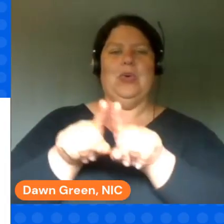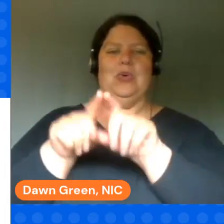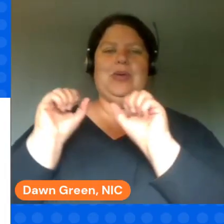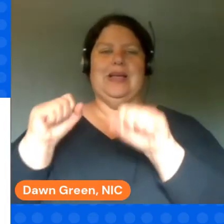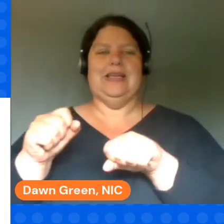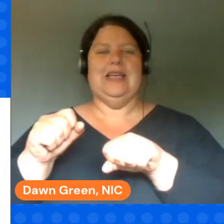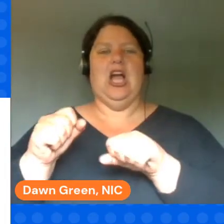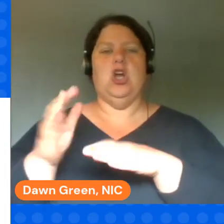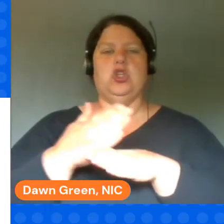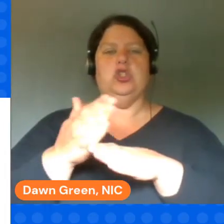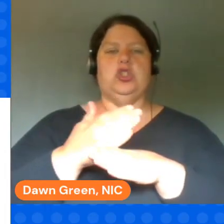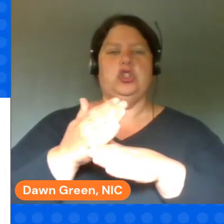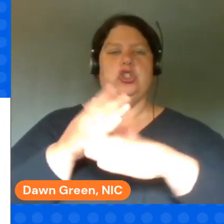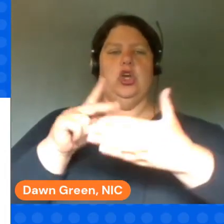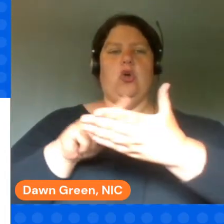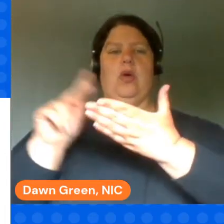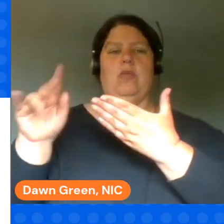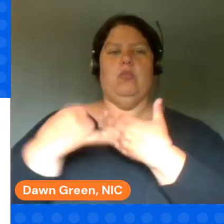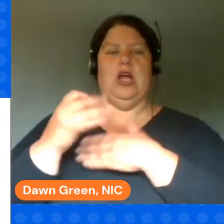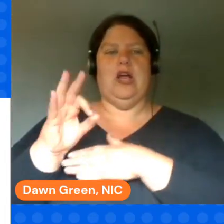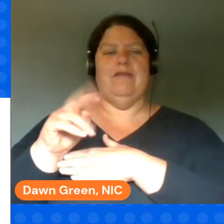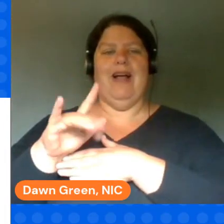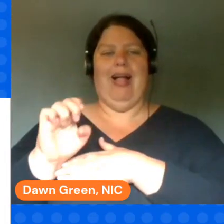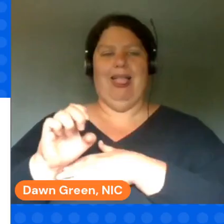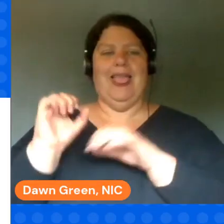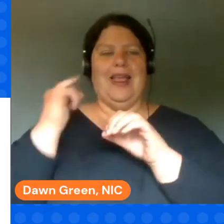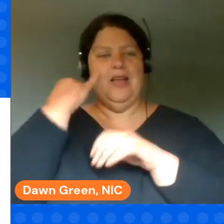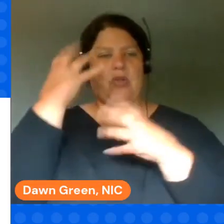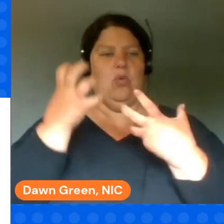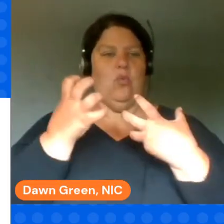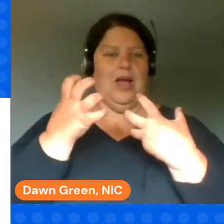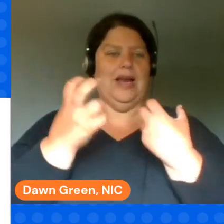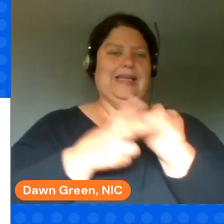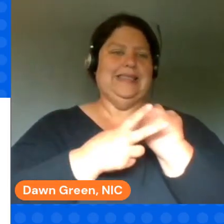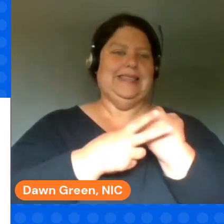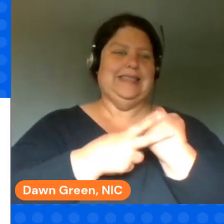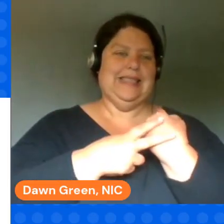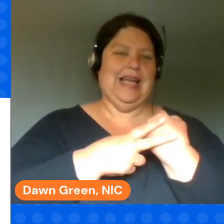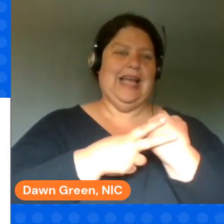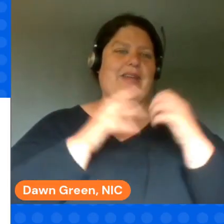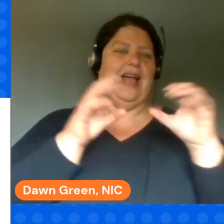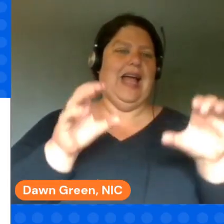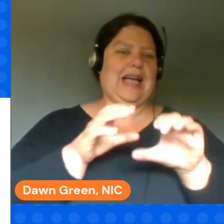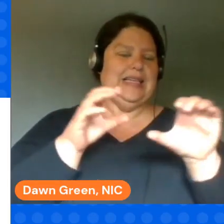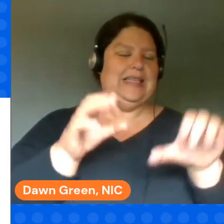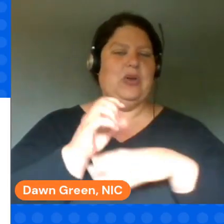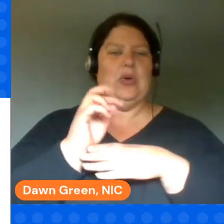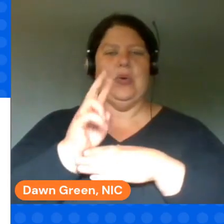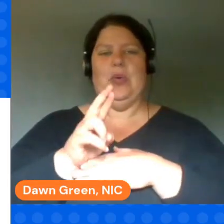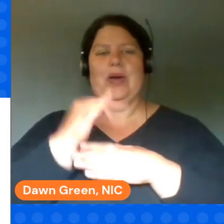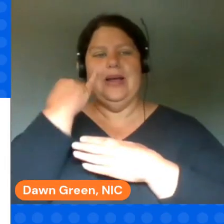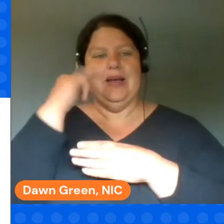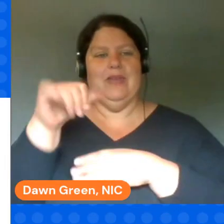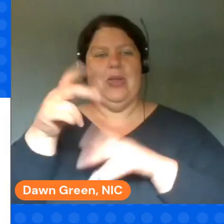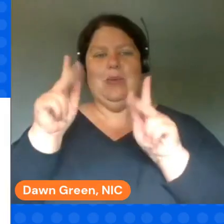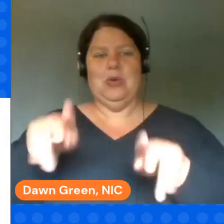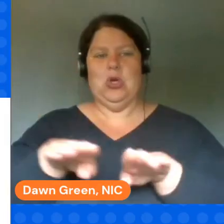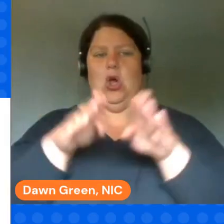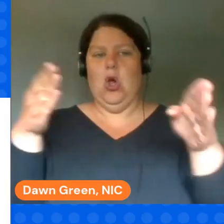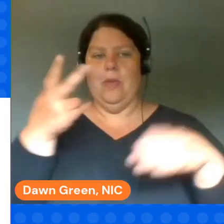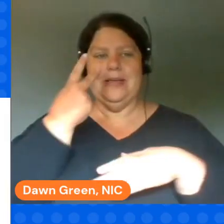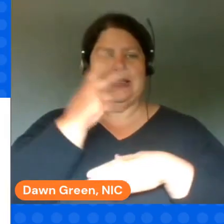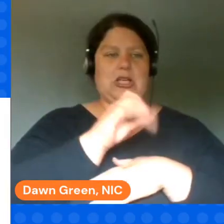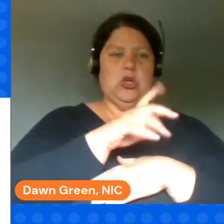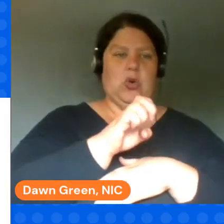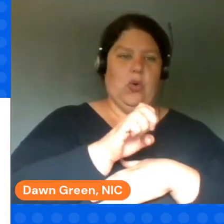So if you want to preserve interactivity, or if you want somebody to be able to open your project, see the code, and remix it in